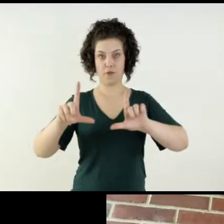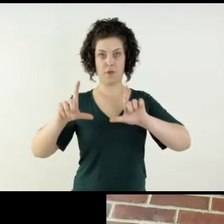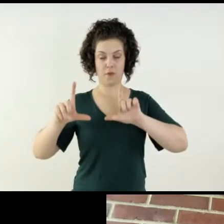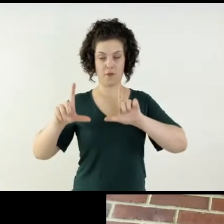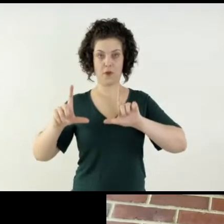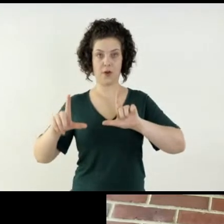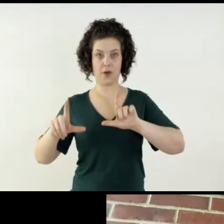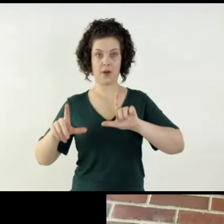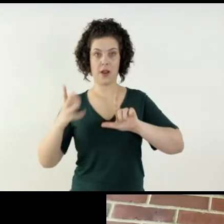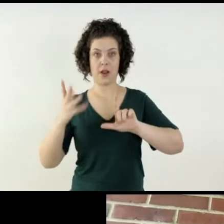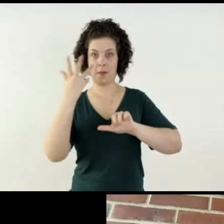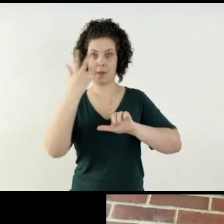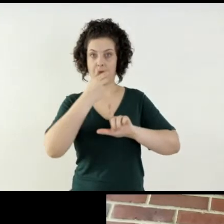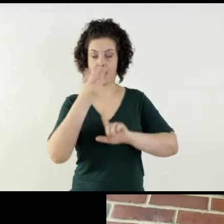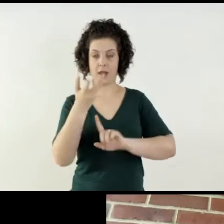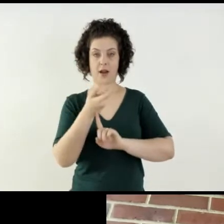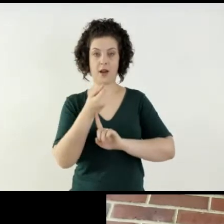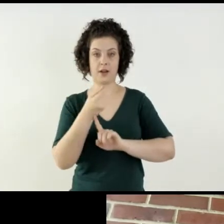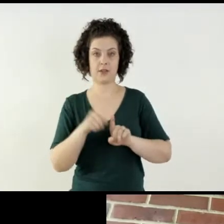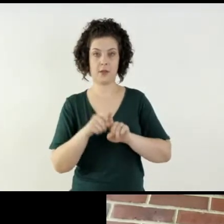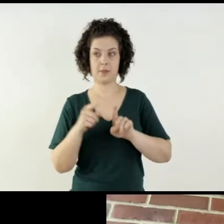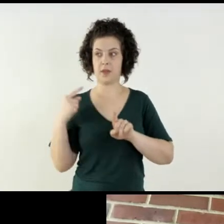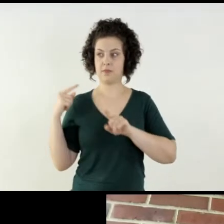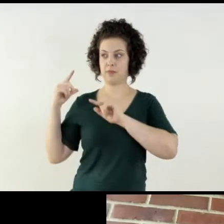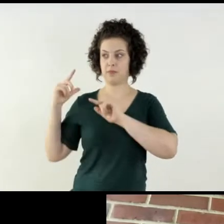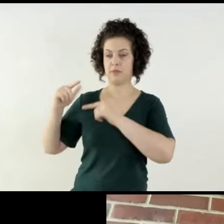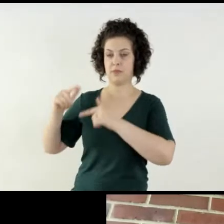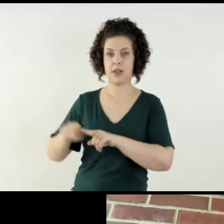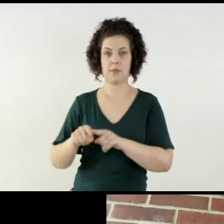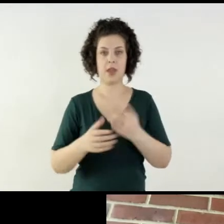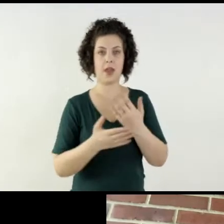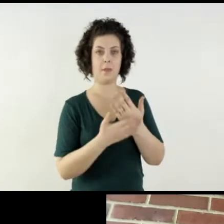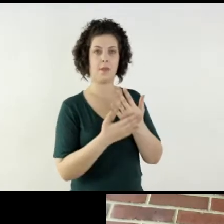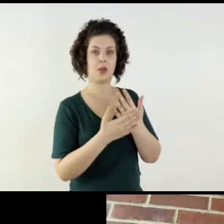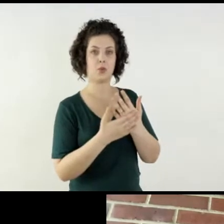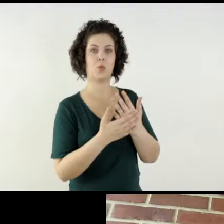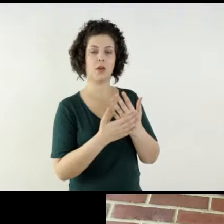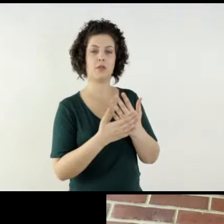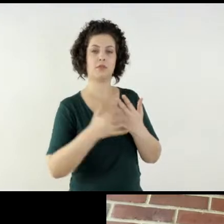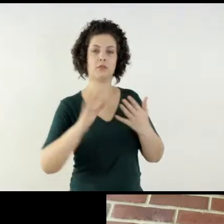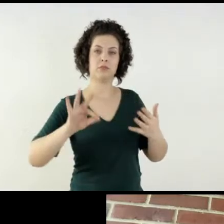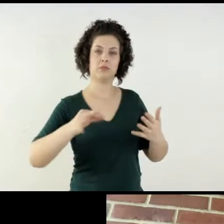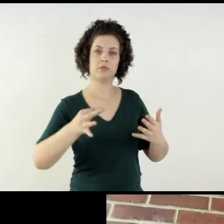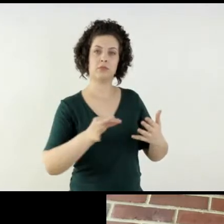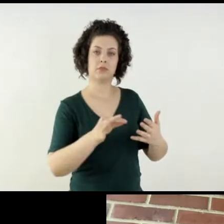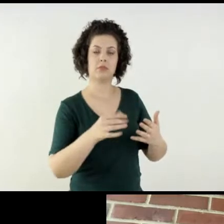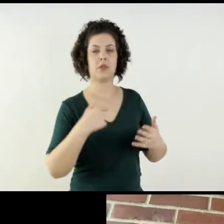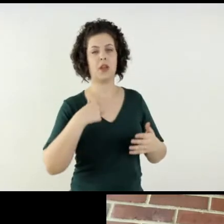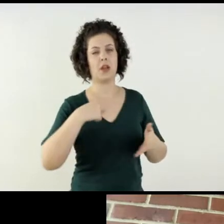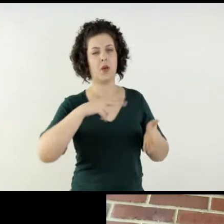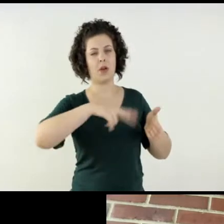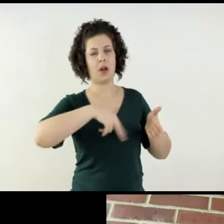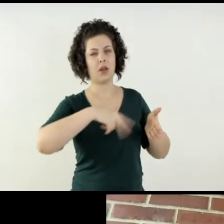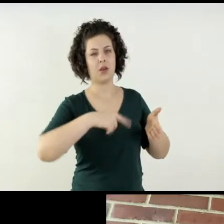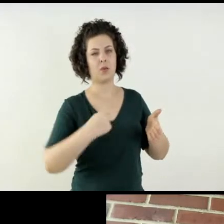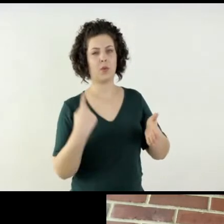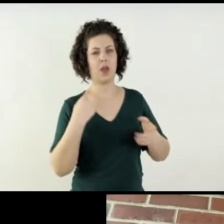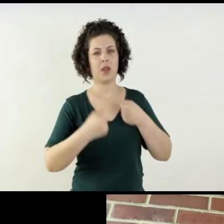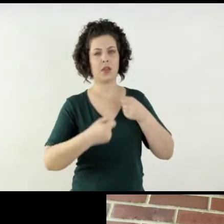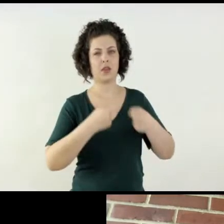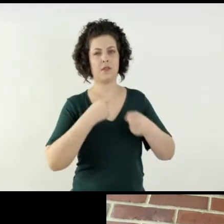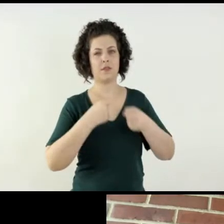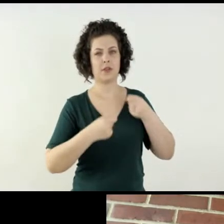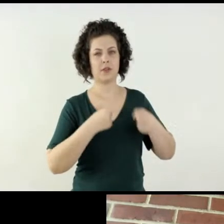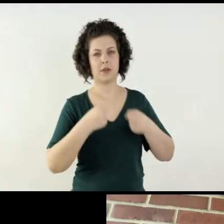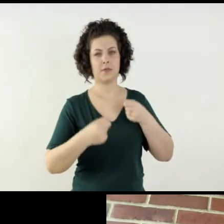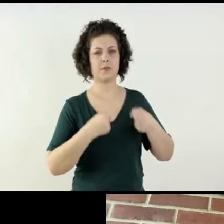manual labor. And I recall reading in an interview with Aperture where you say that it took